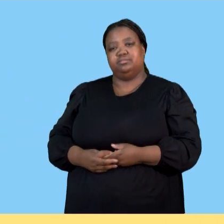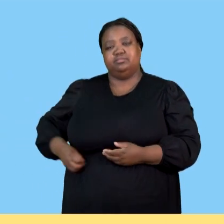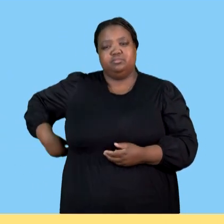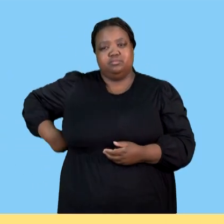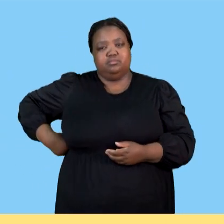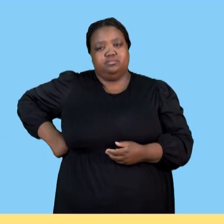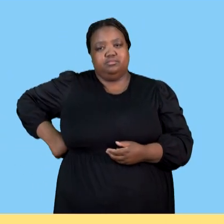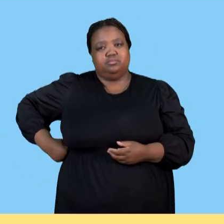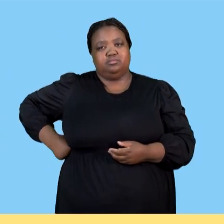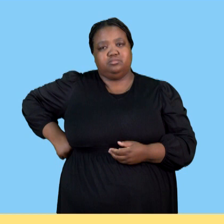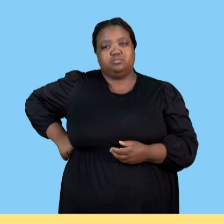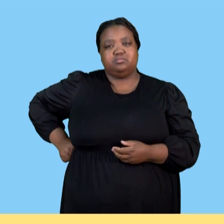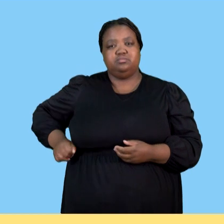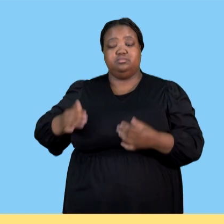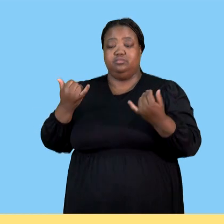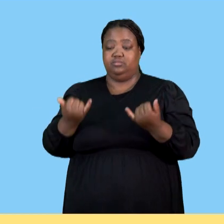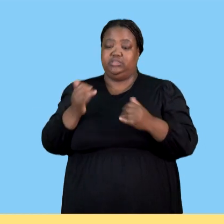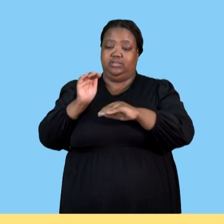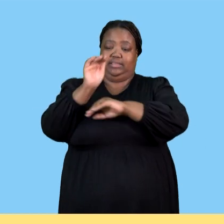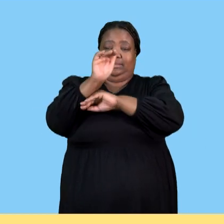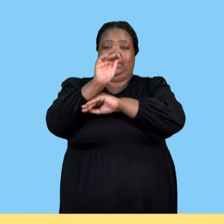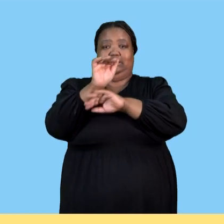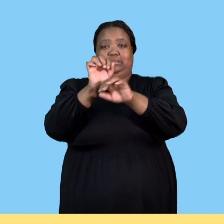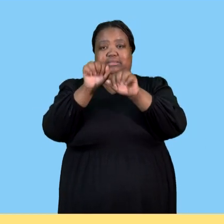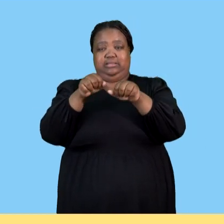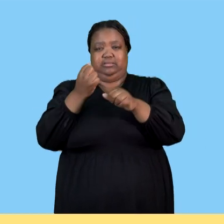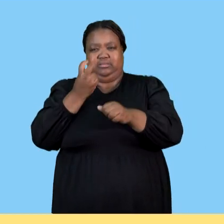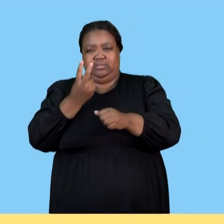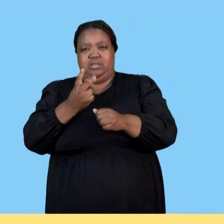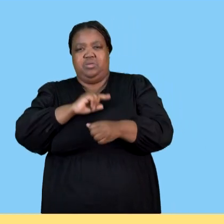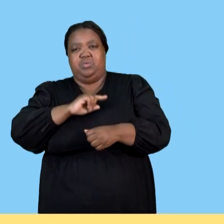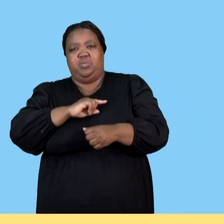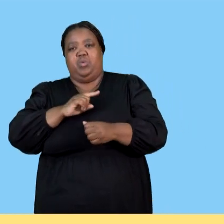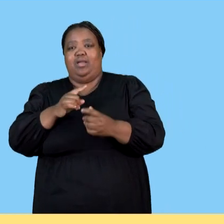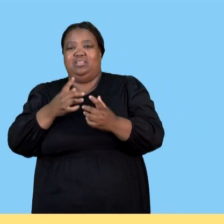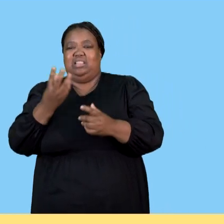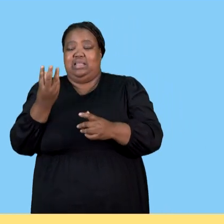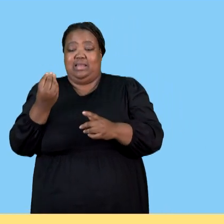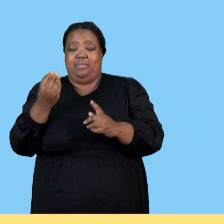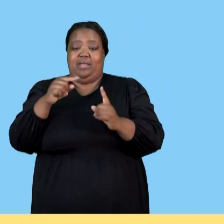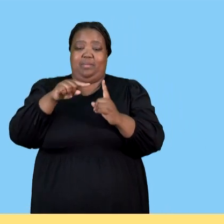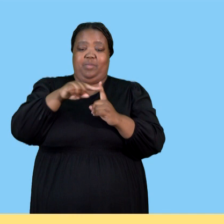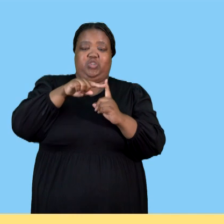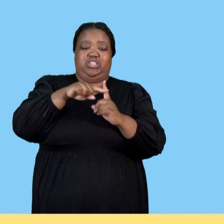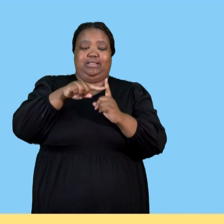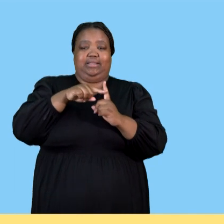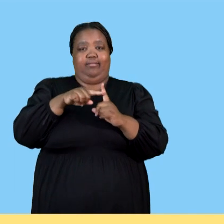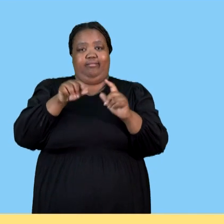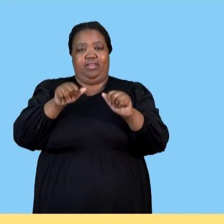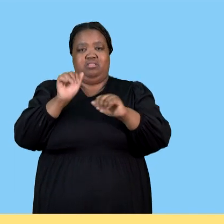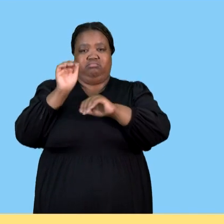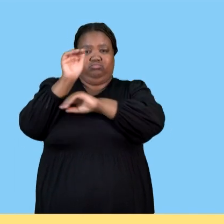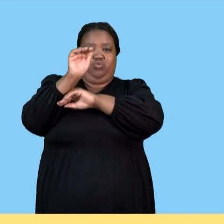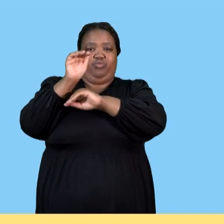31,345. So I'll come here. It is a surplus because you can see this amount is positive. It